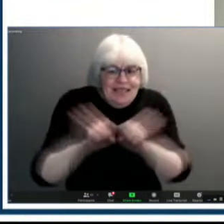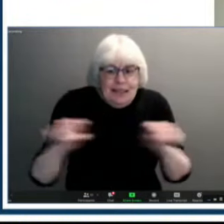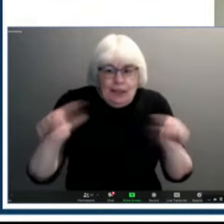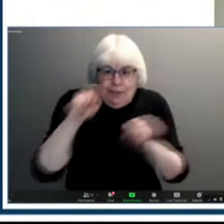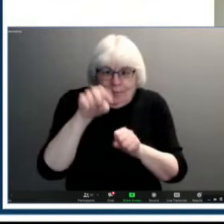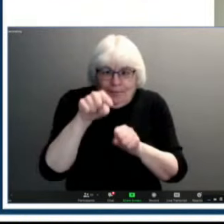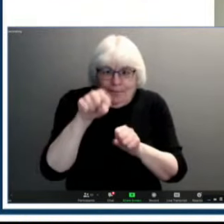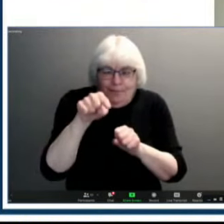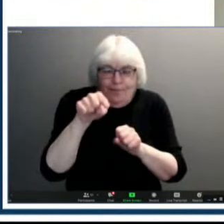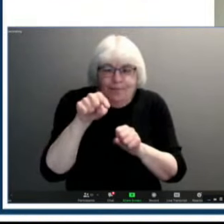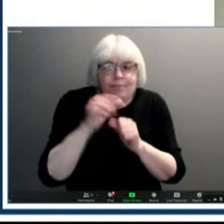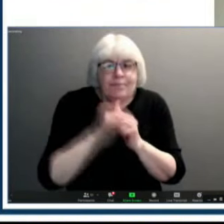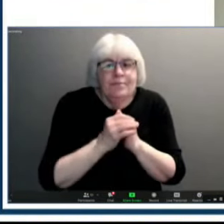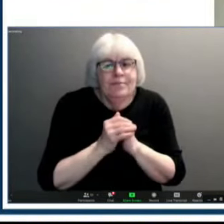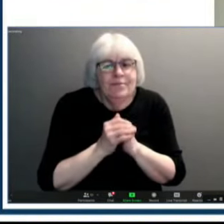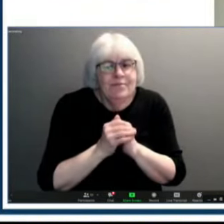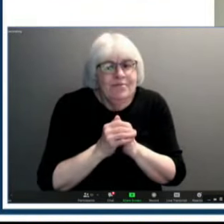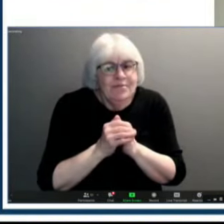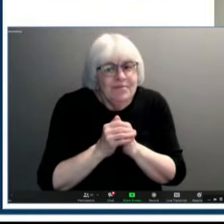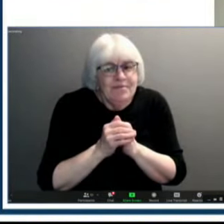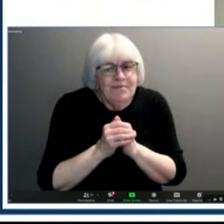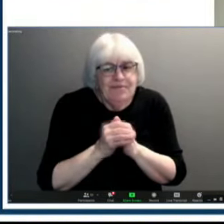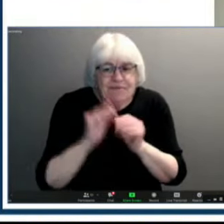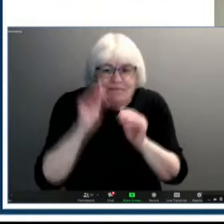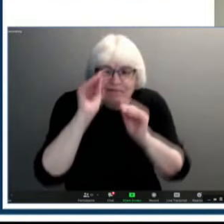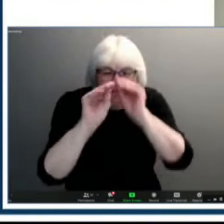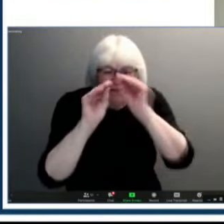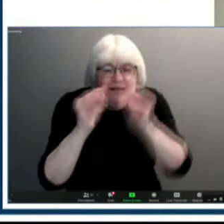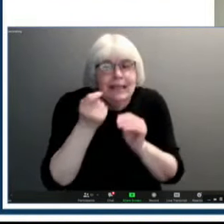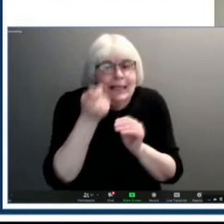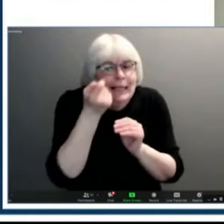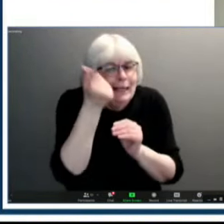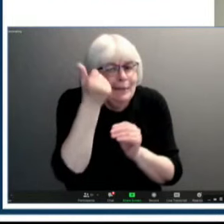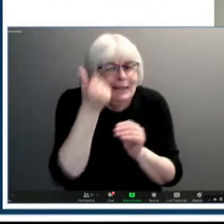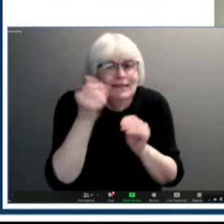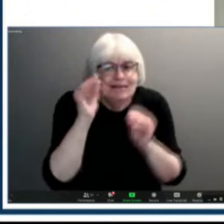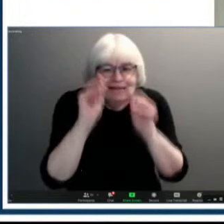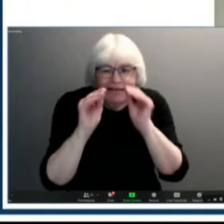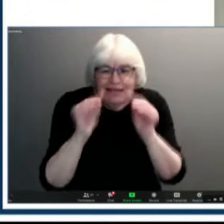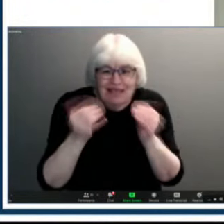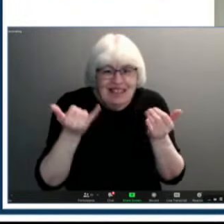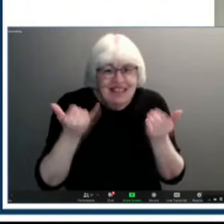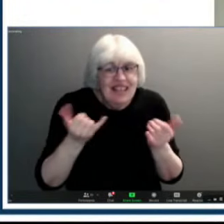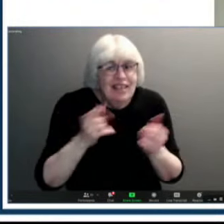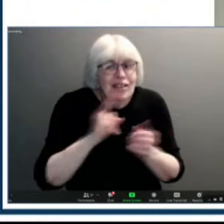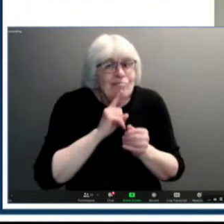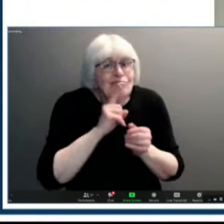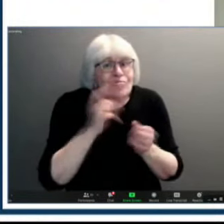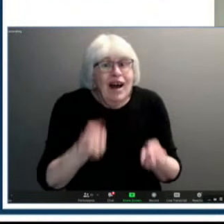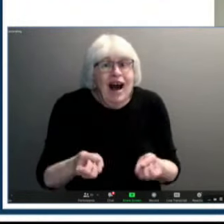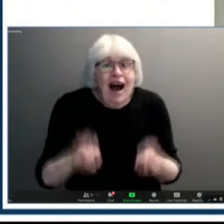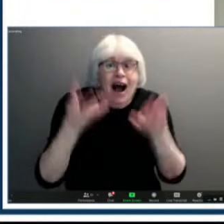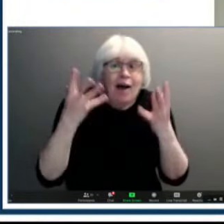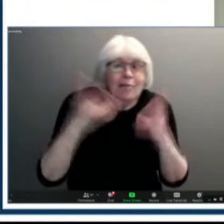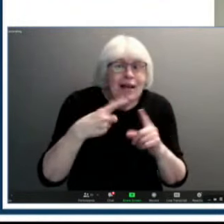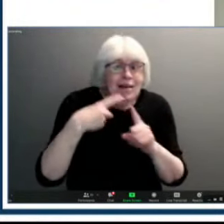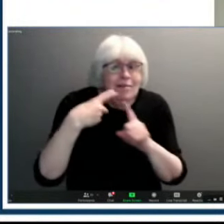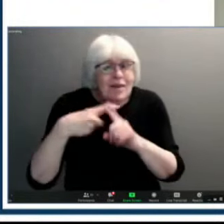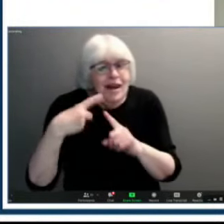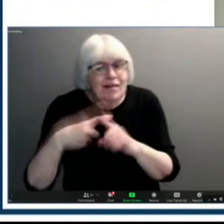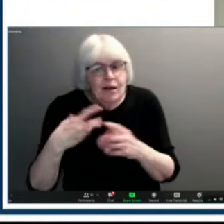really what the source of truth now for case numbers is our daily case numbers coming from the